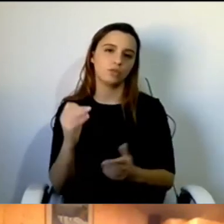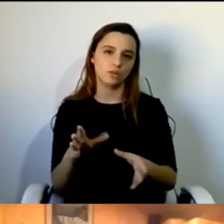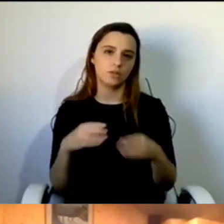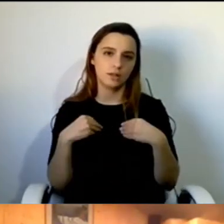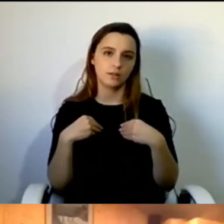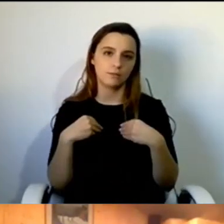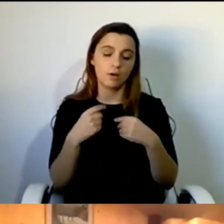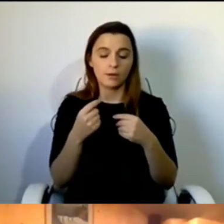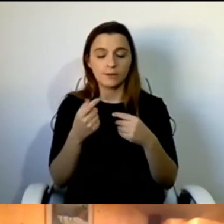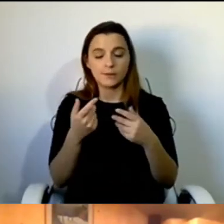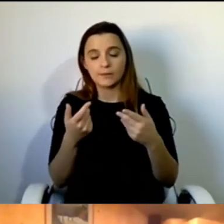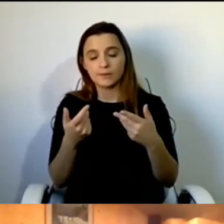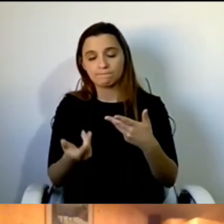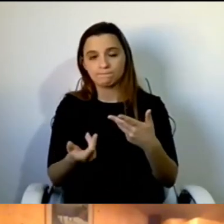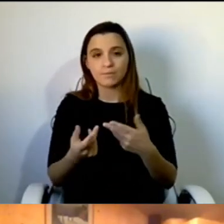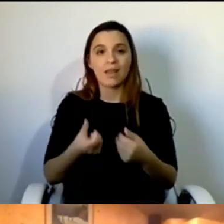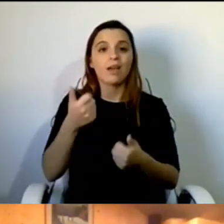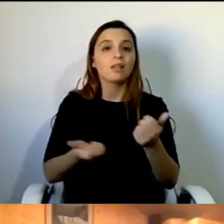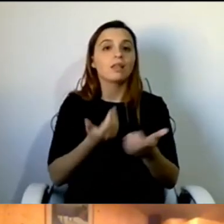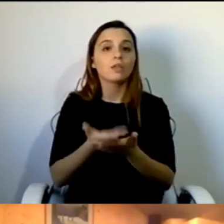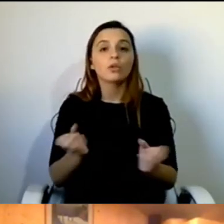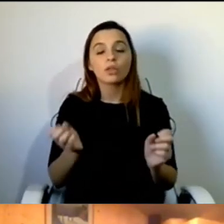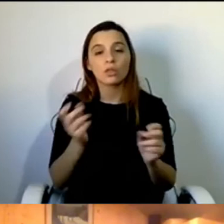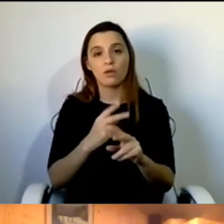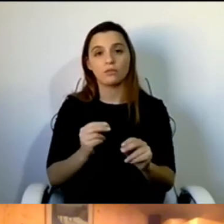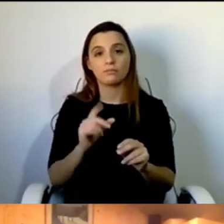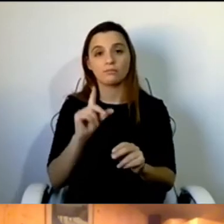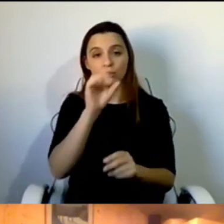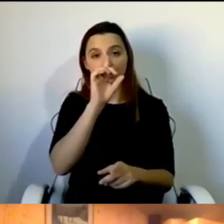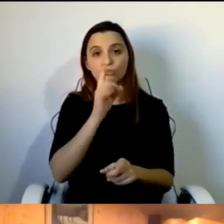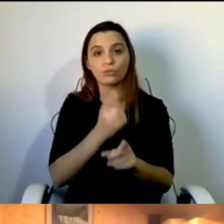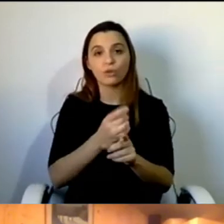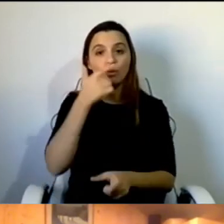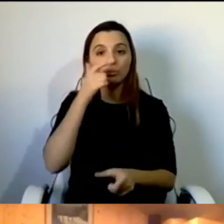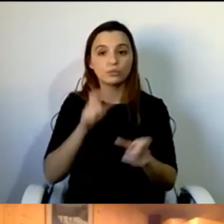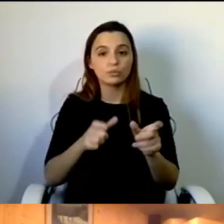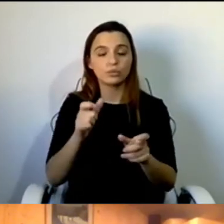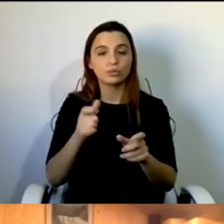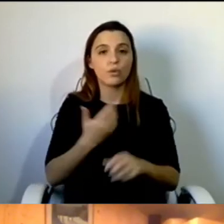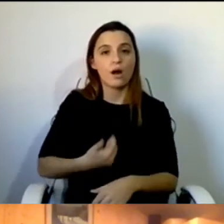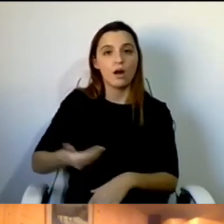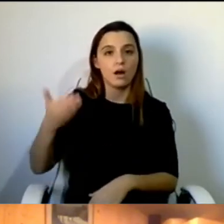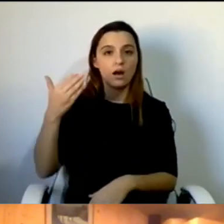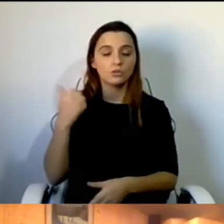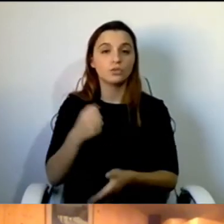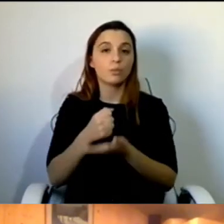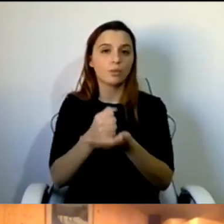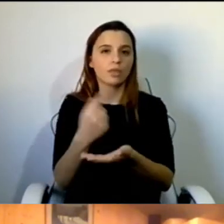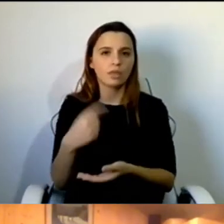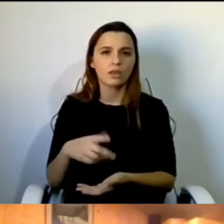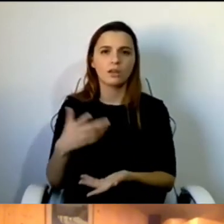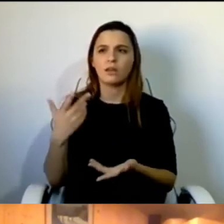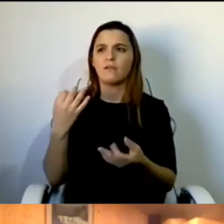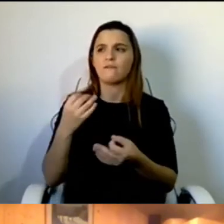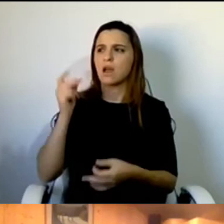the same time, the people who had assistance for a very long time, since 1994, when the legislation